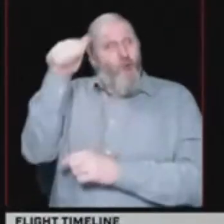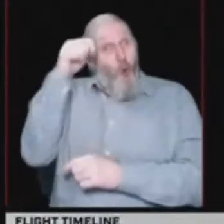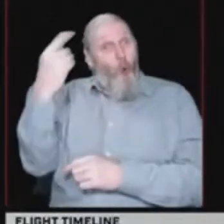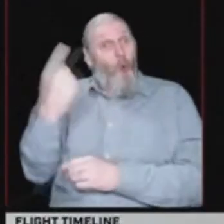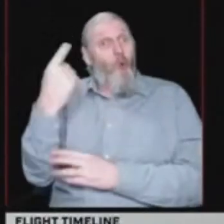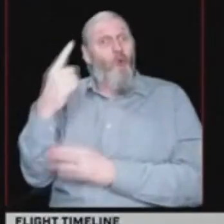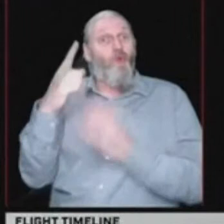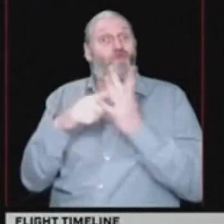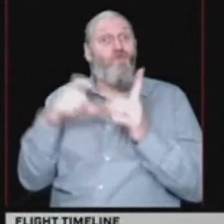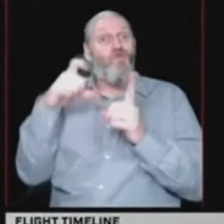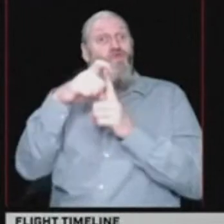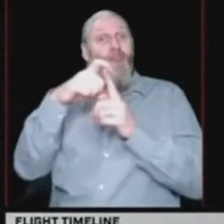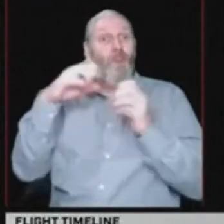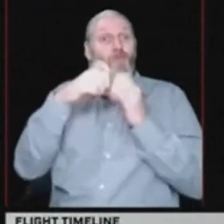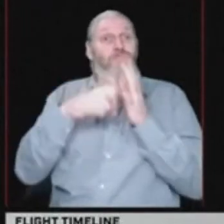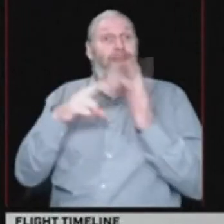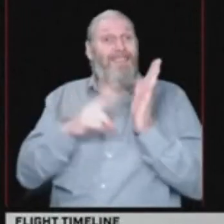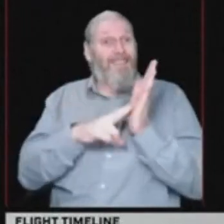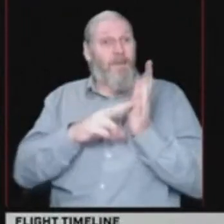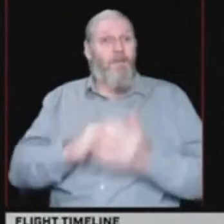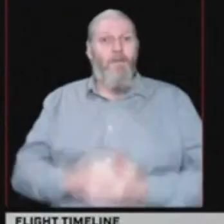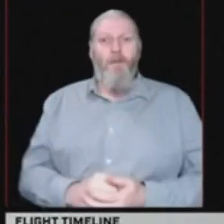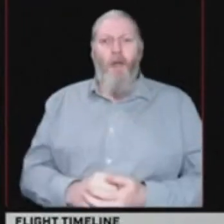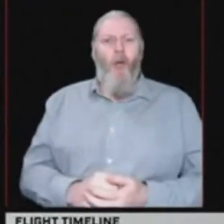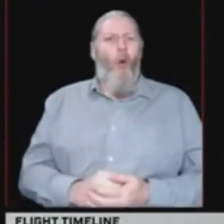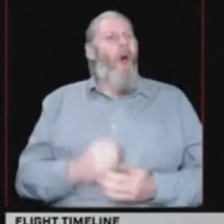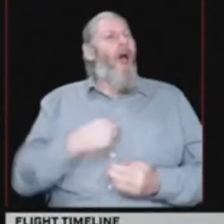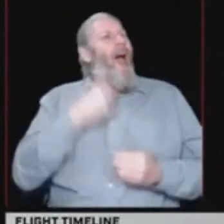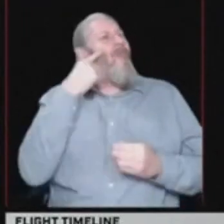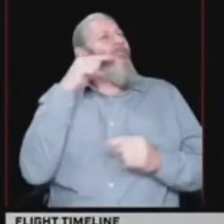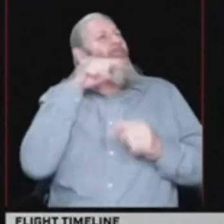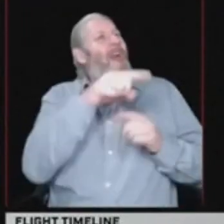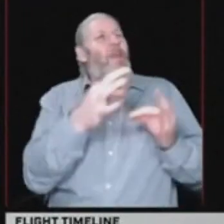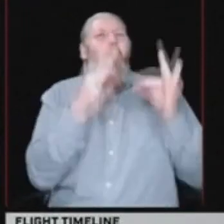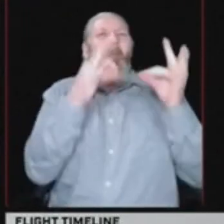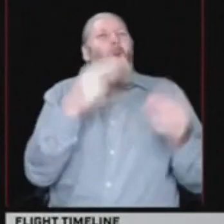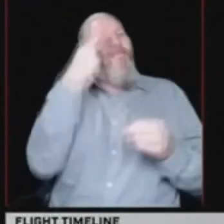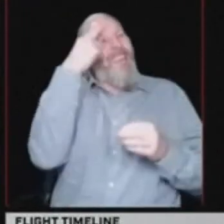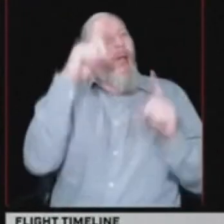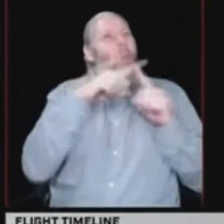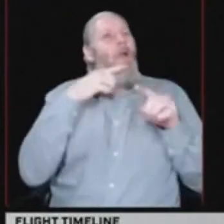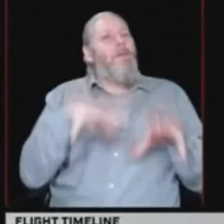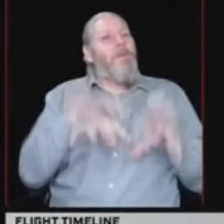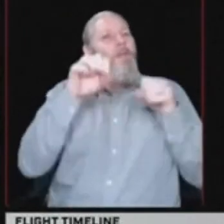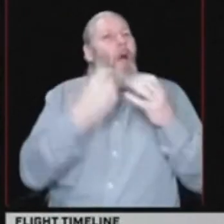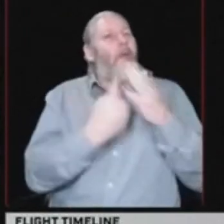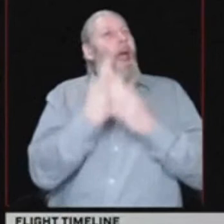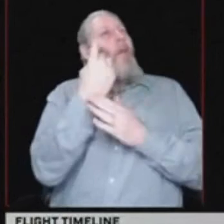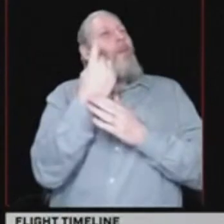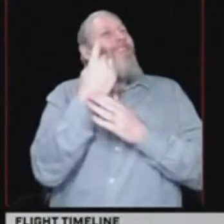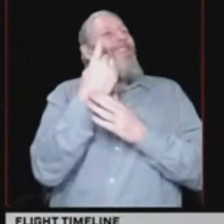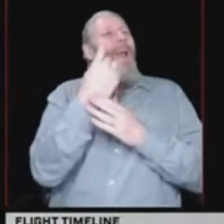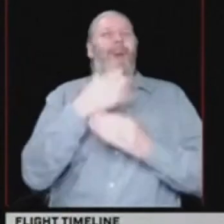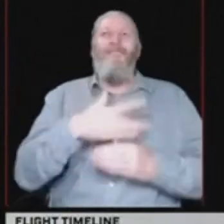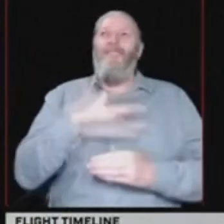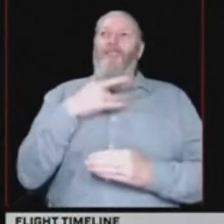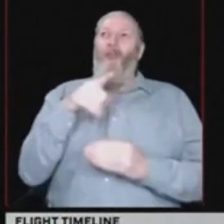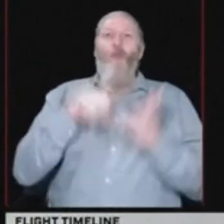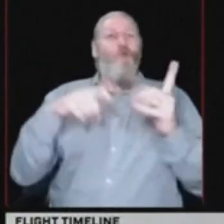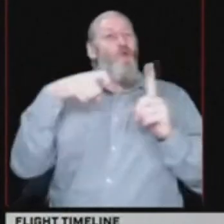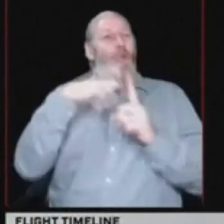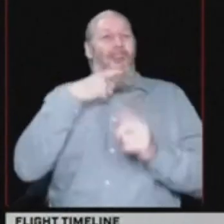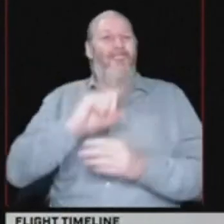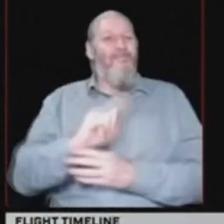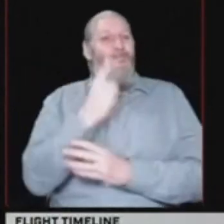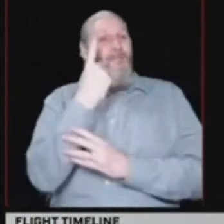Up. I can't think of a more perfect name for Virgin Orbit's first launch from Spaceport Cornwall than the UK's first launch and the